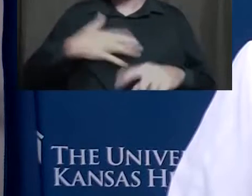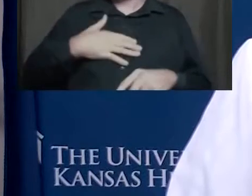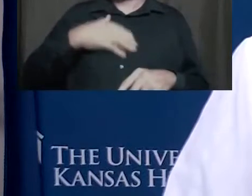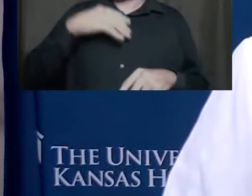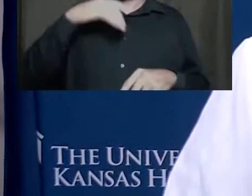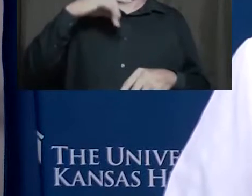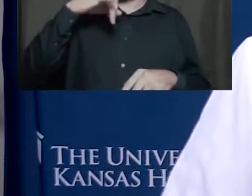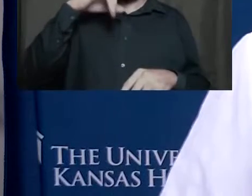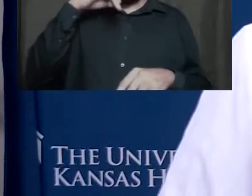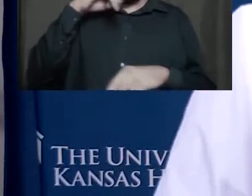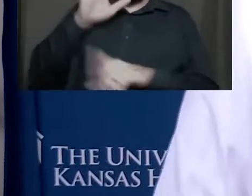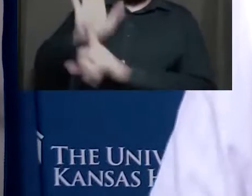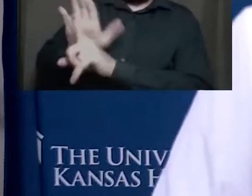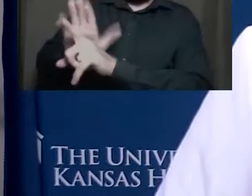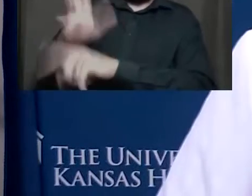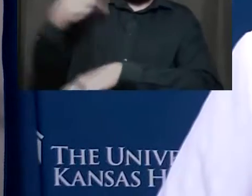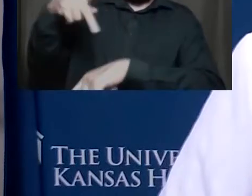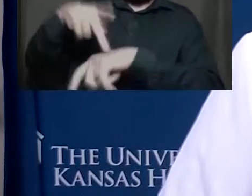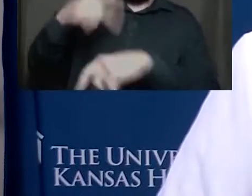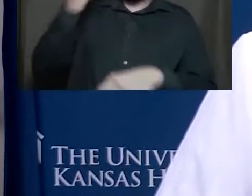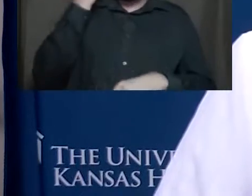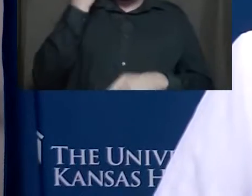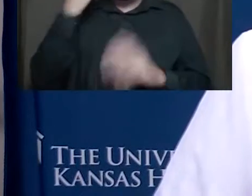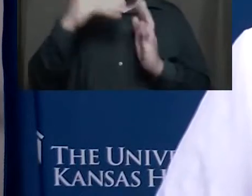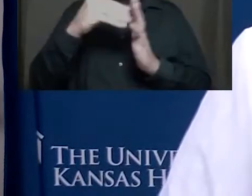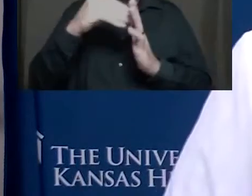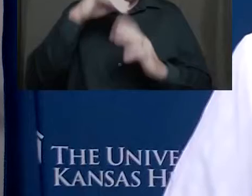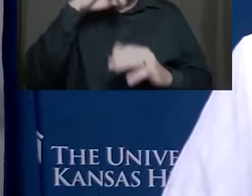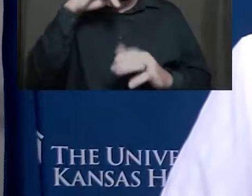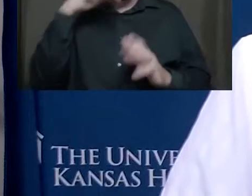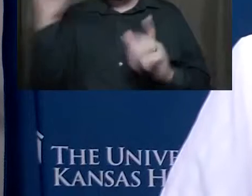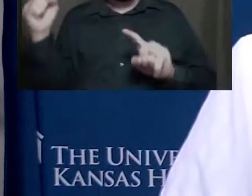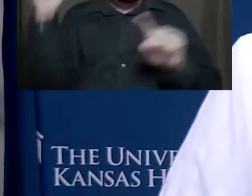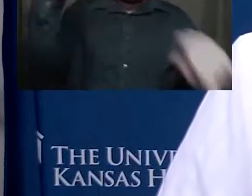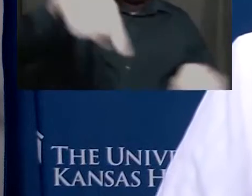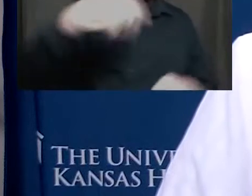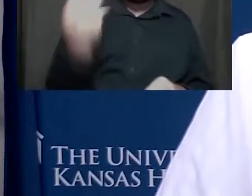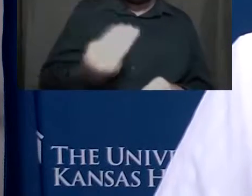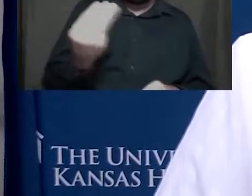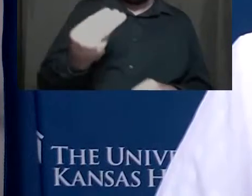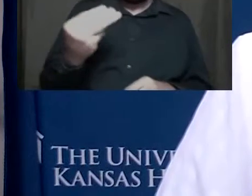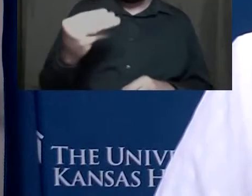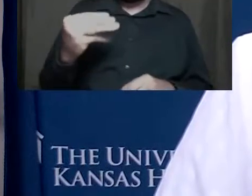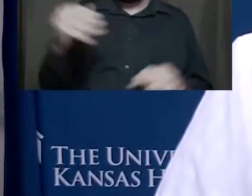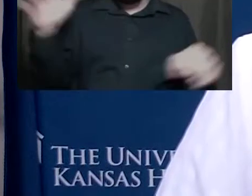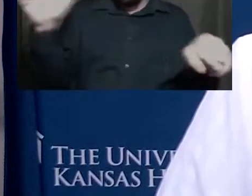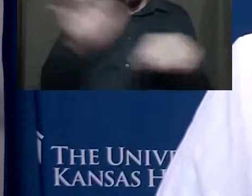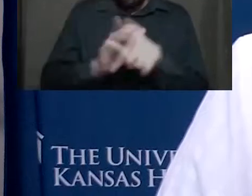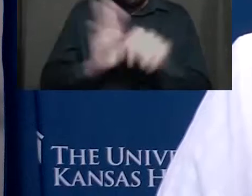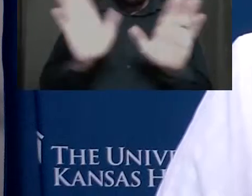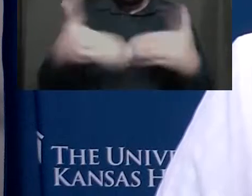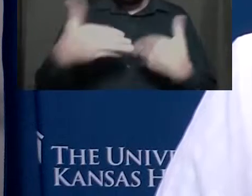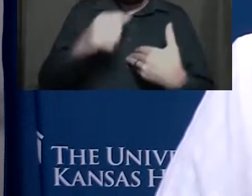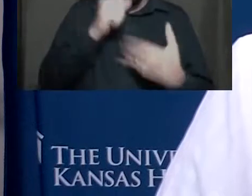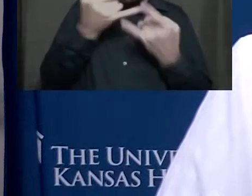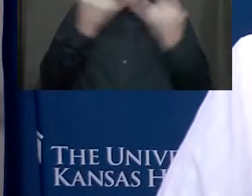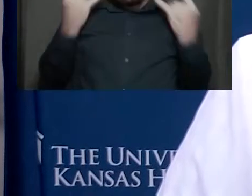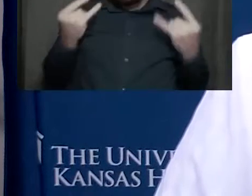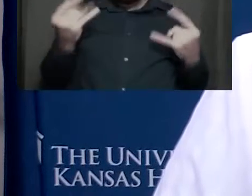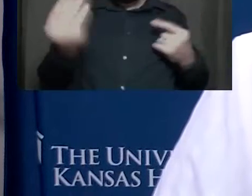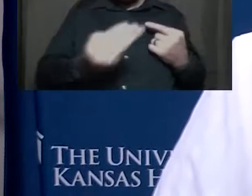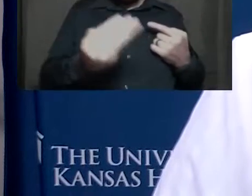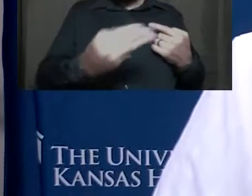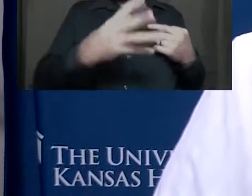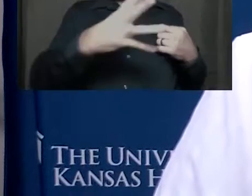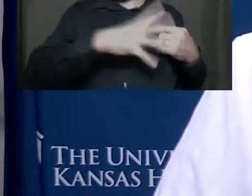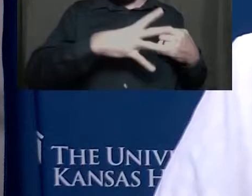principal. If a child comes to school on Monday and the entire classroom is not masked, and the kid might feel fine Monday, and then Monday night not